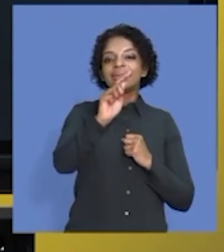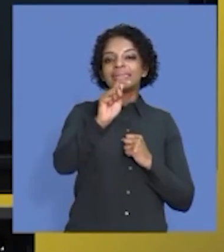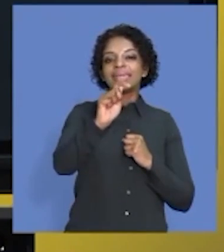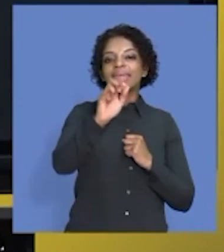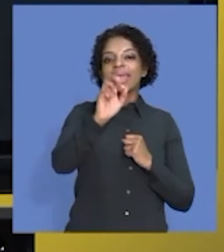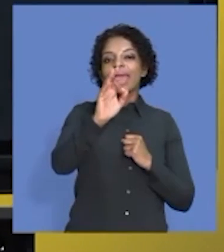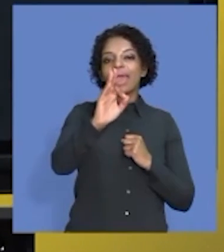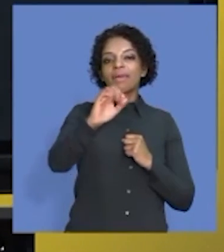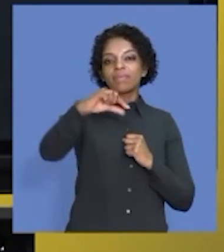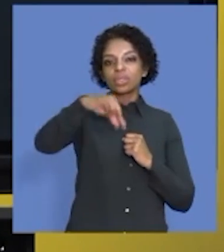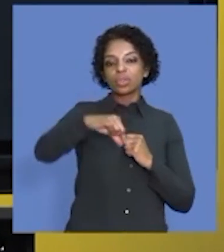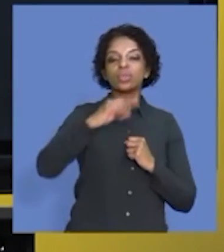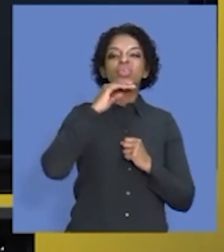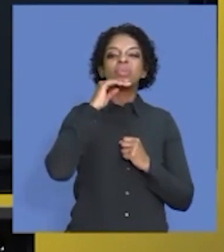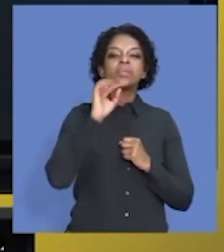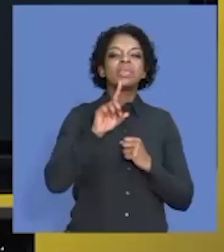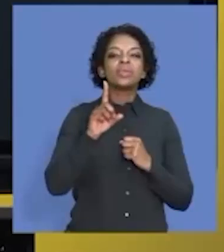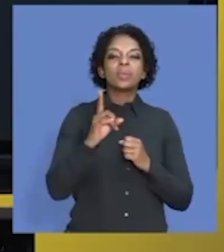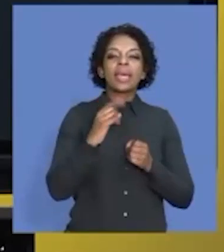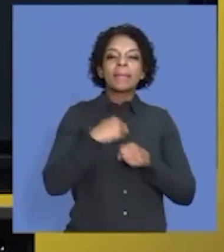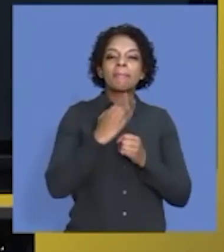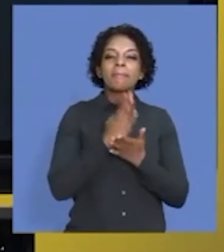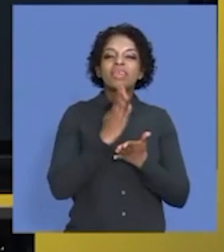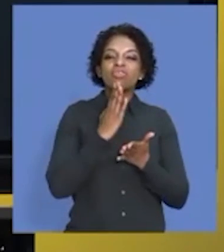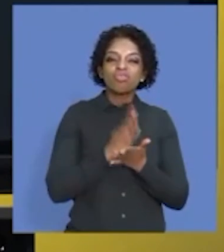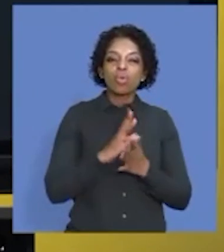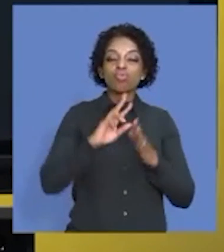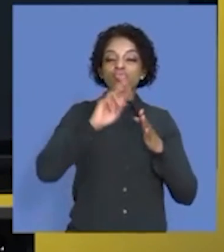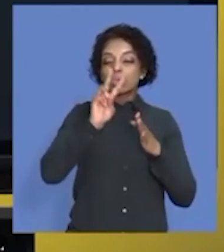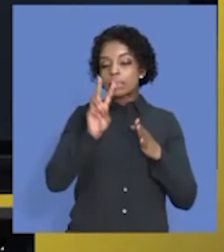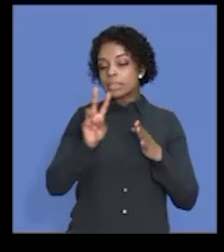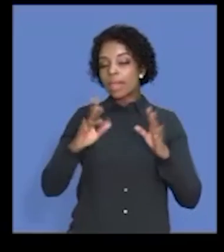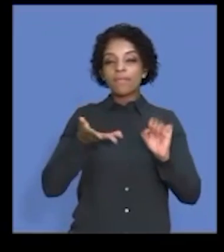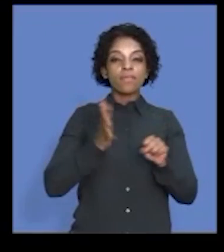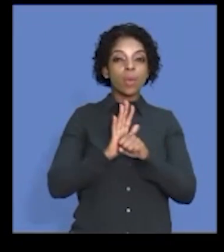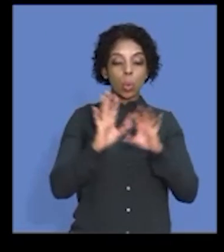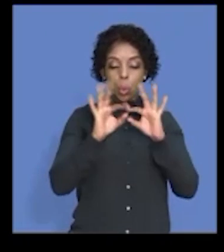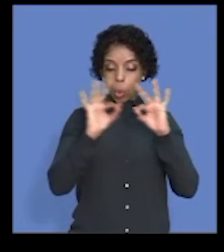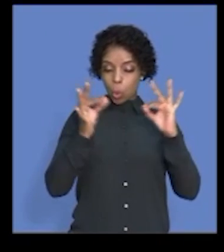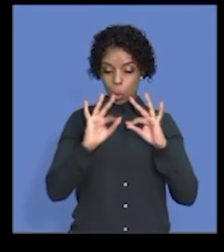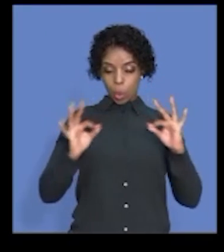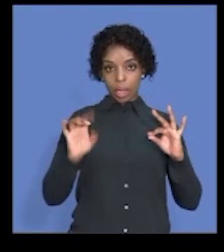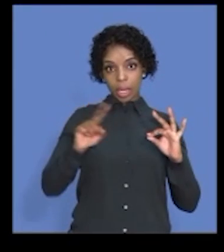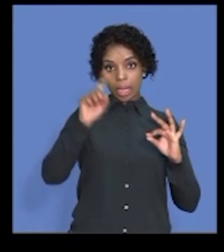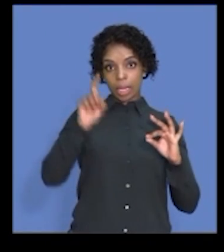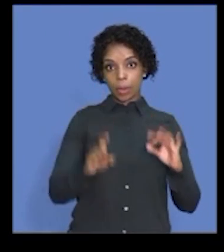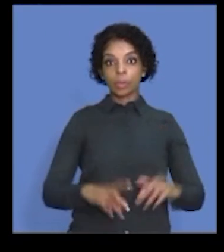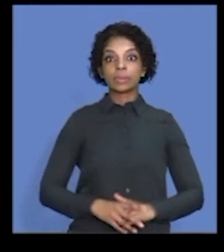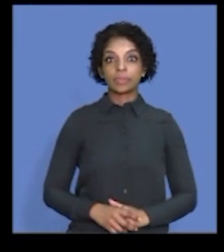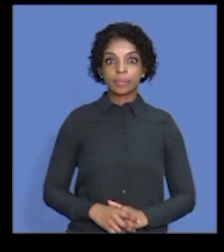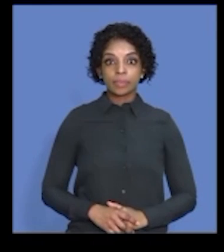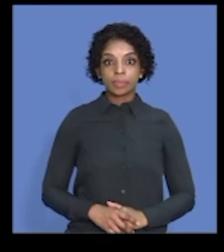the full question. Okay. What about the interest? It's capitalized